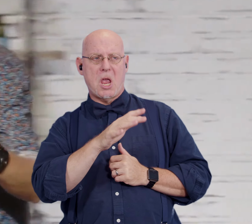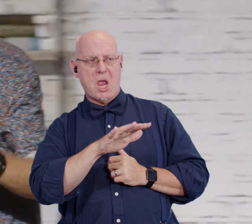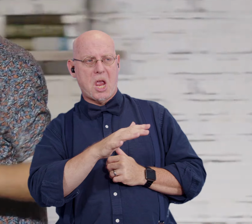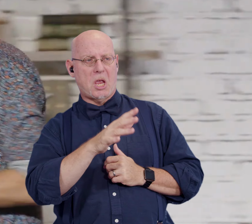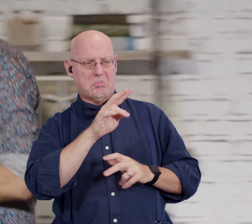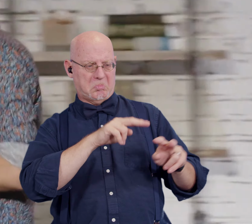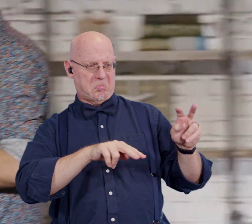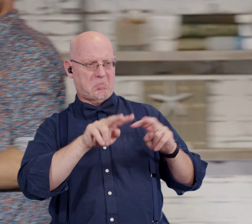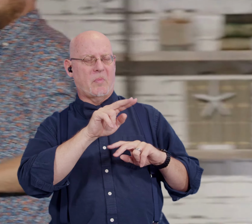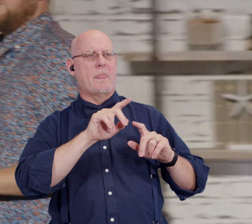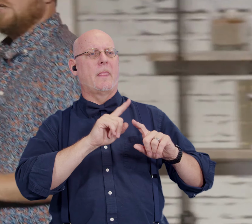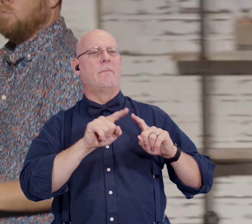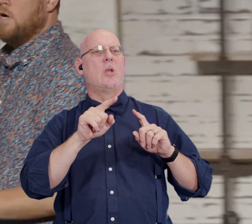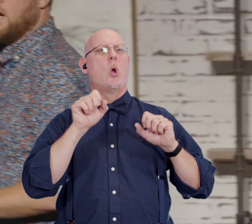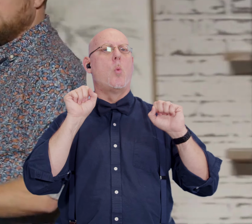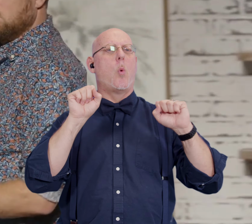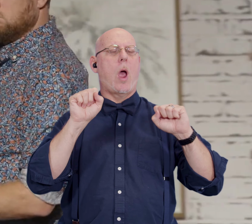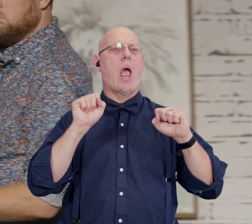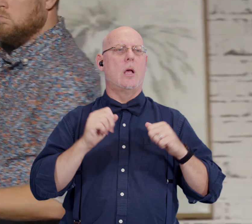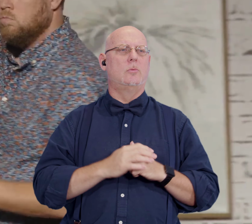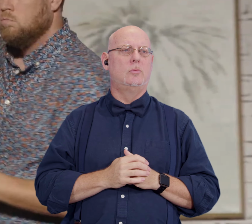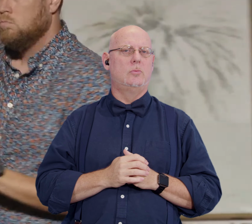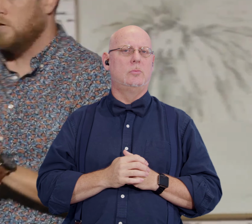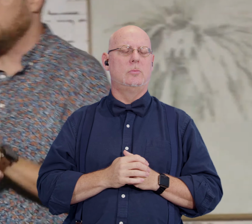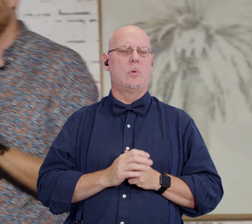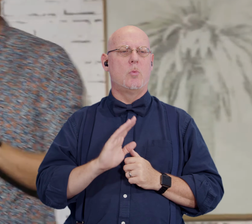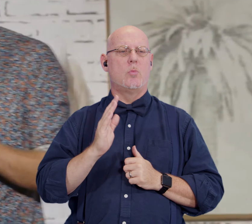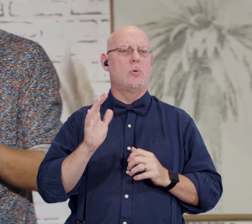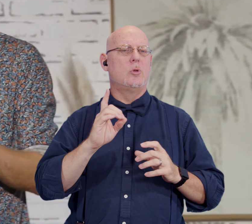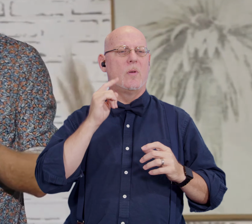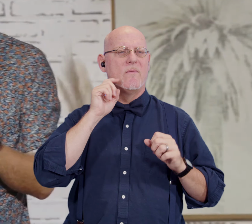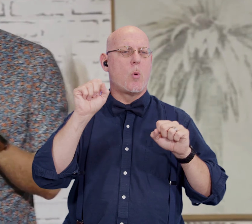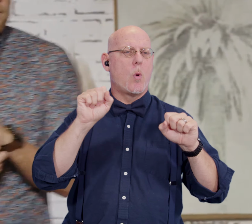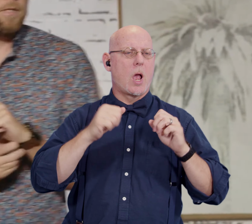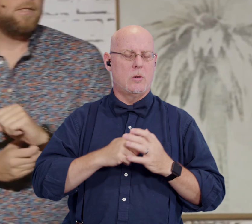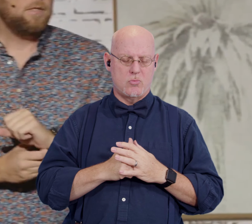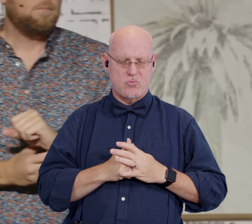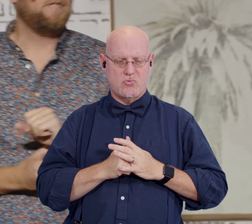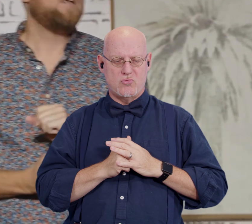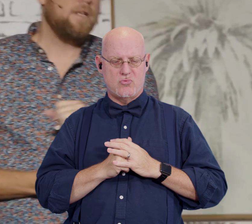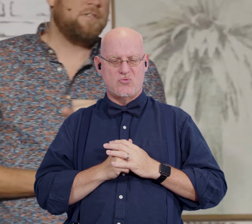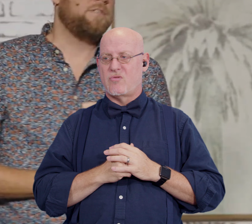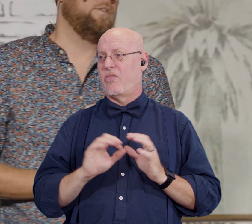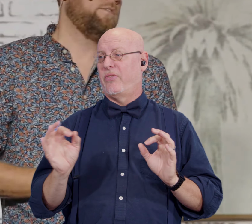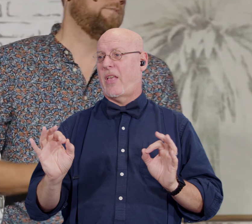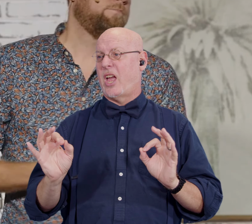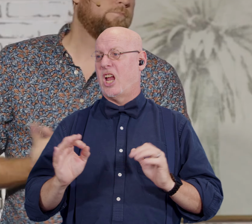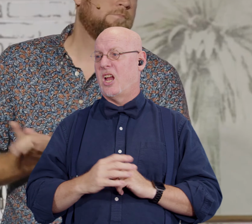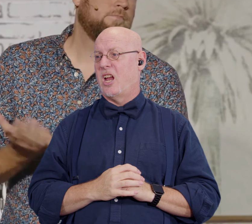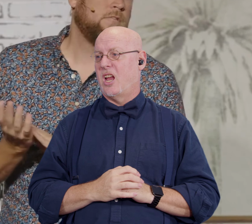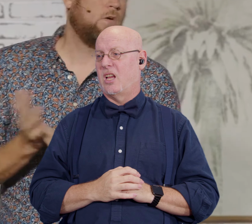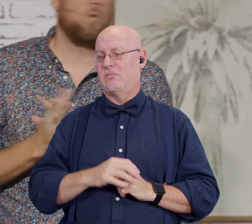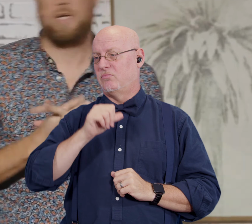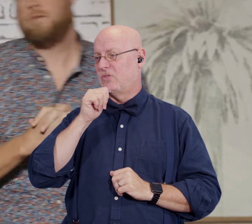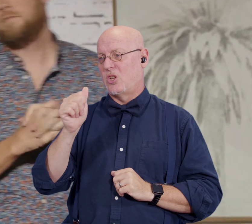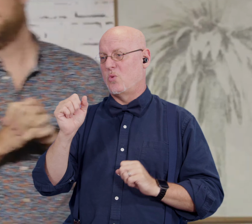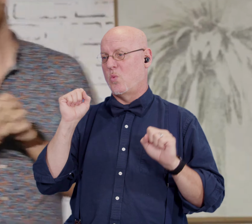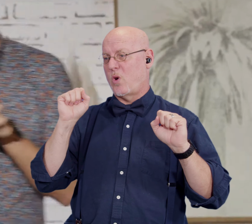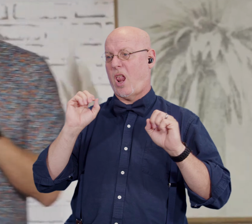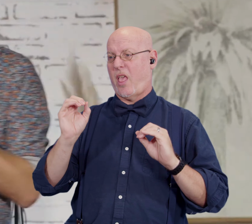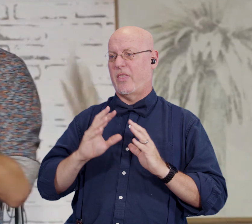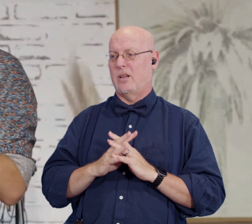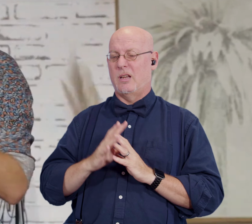okay shape. I'm like, what's your workout regimen look like? I'm like, non-existent. I don't work